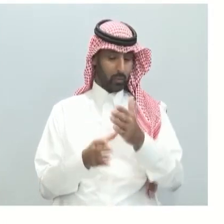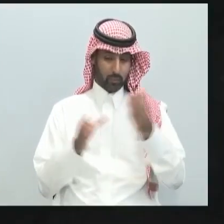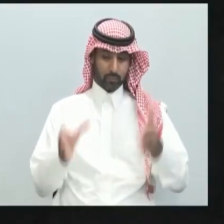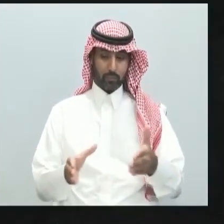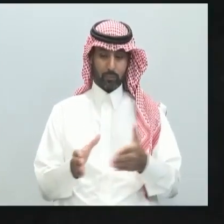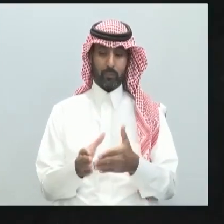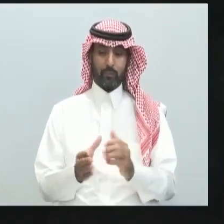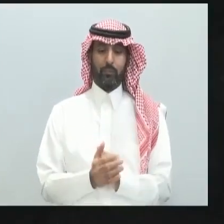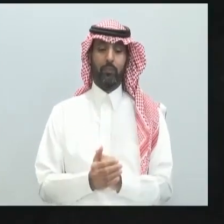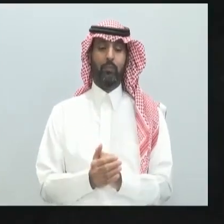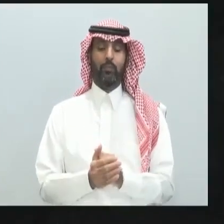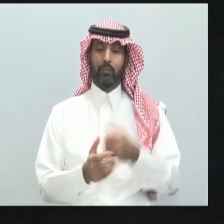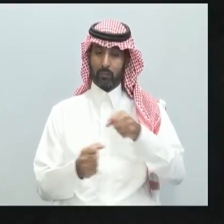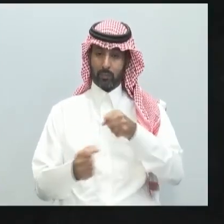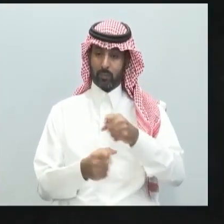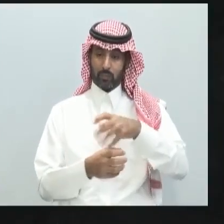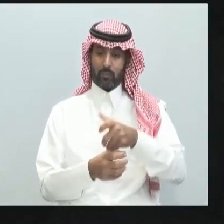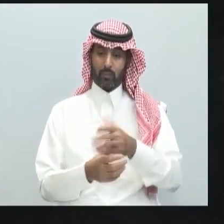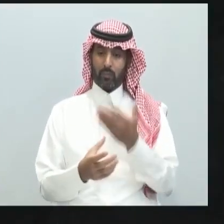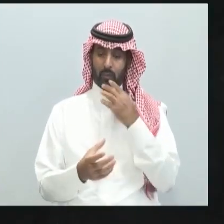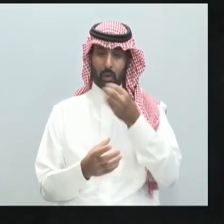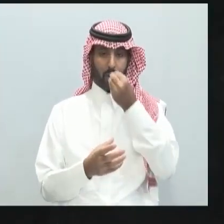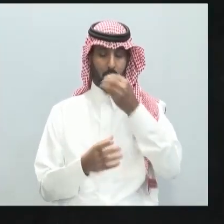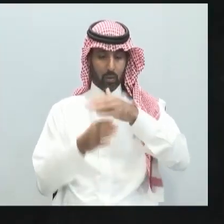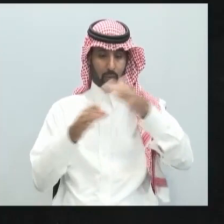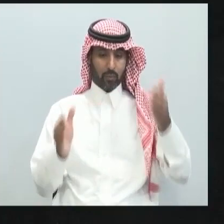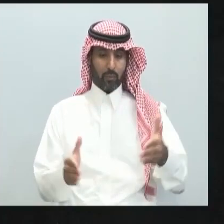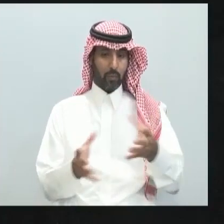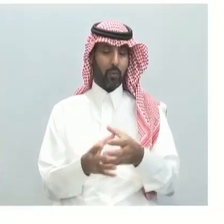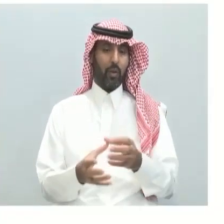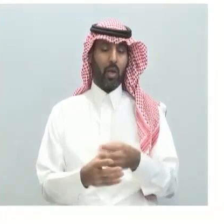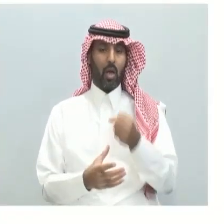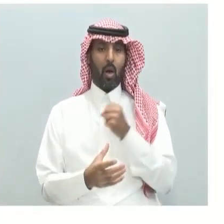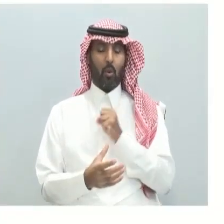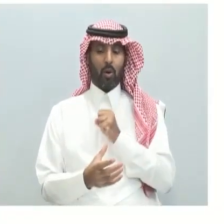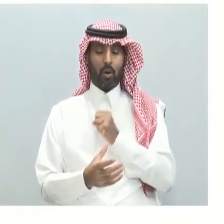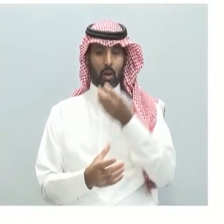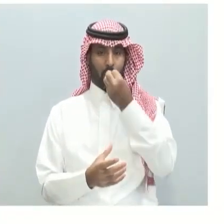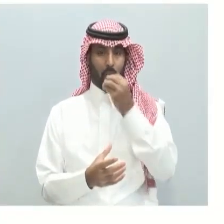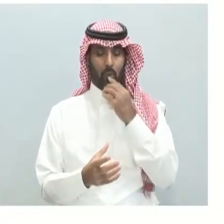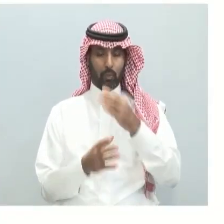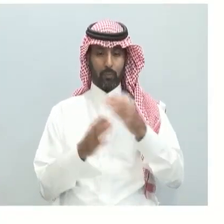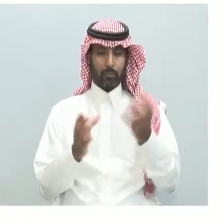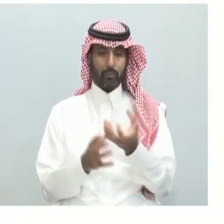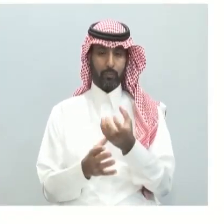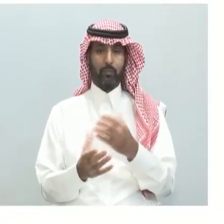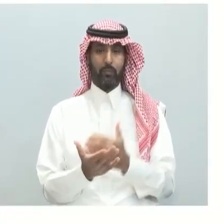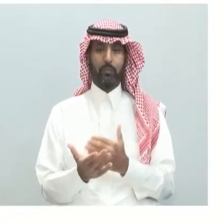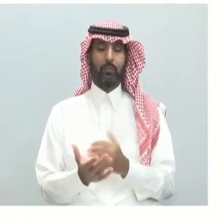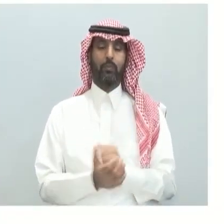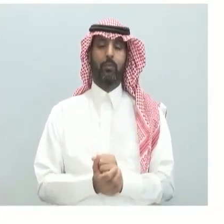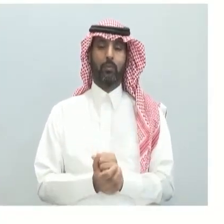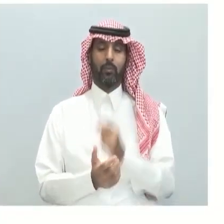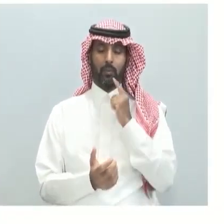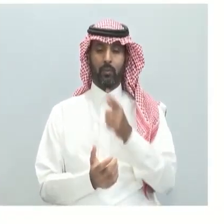focuses on packaging our food. Again, how important is packaging for you as a consumer? Are